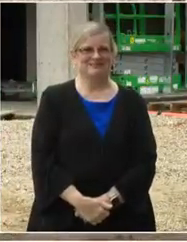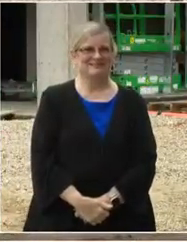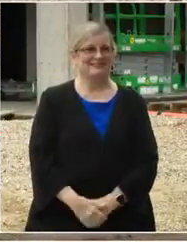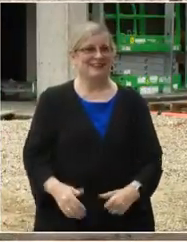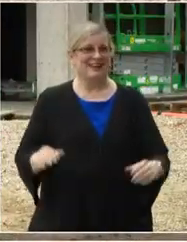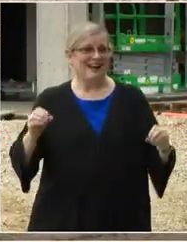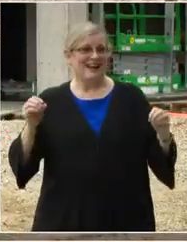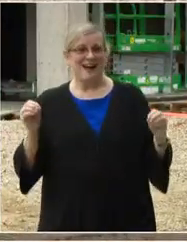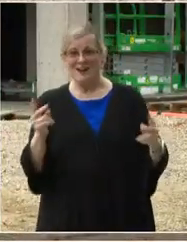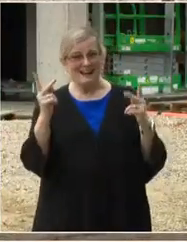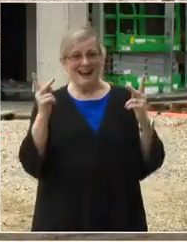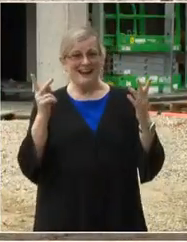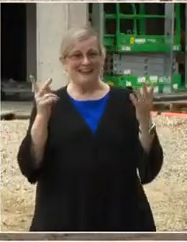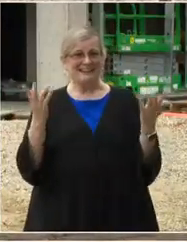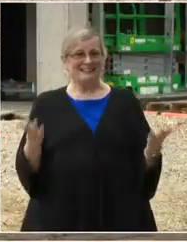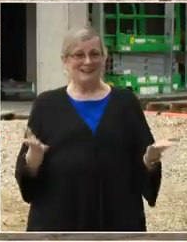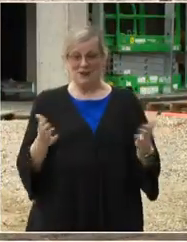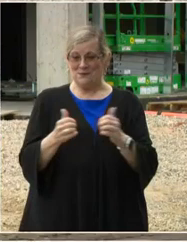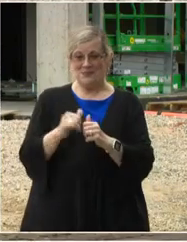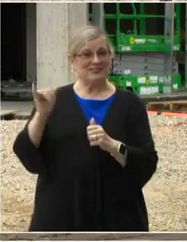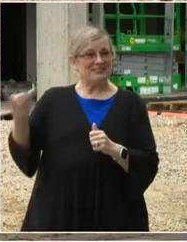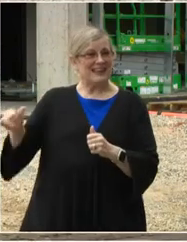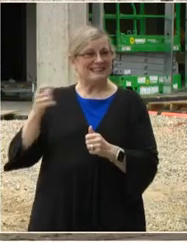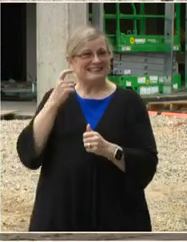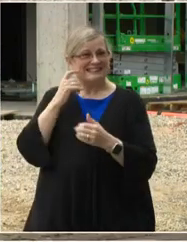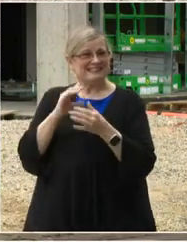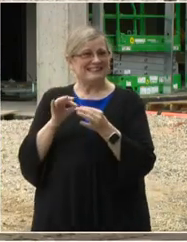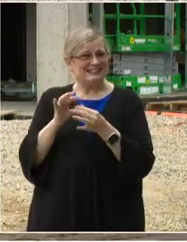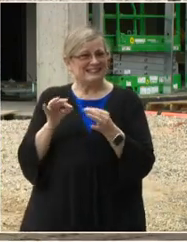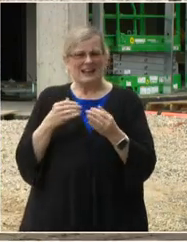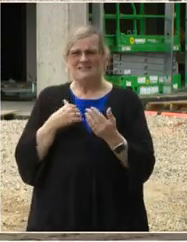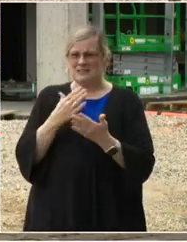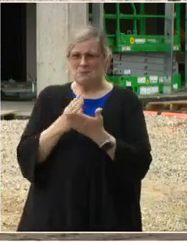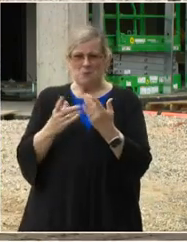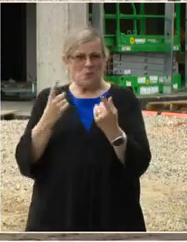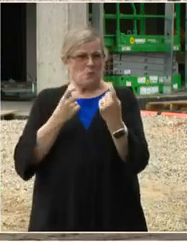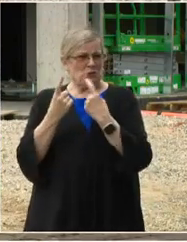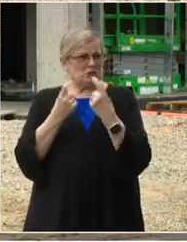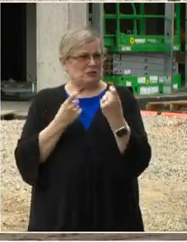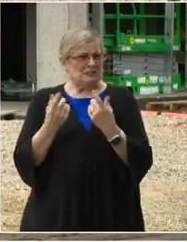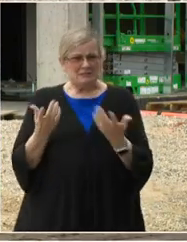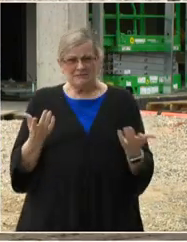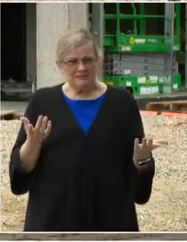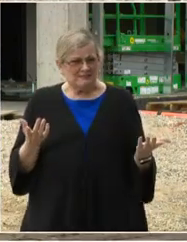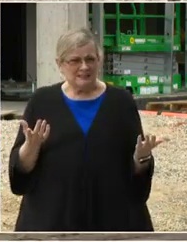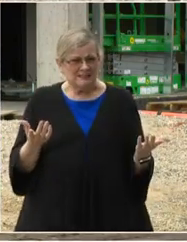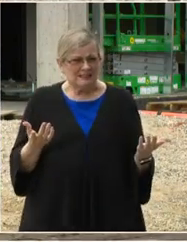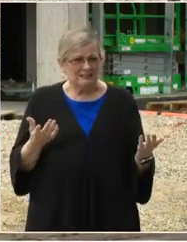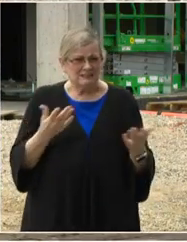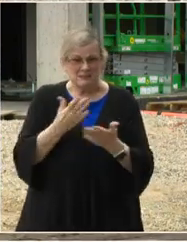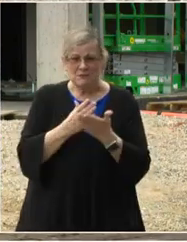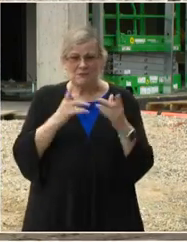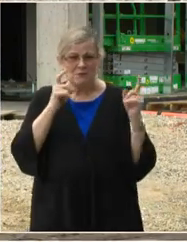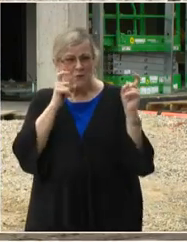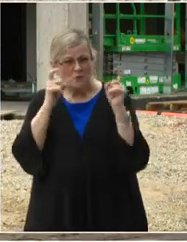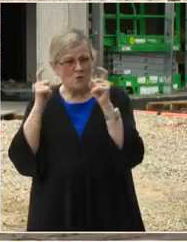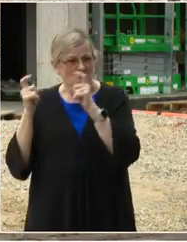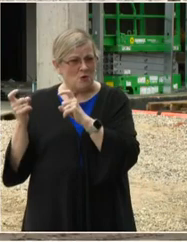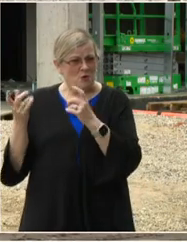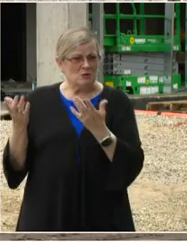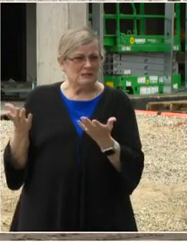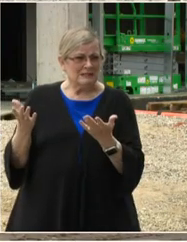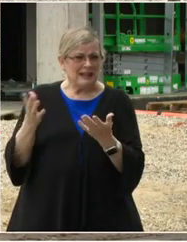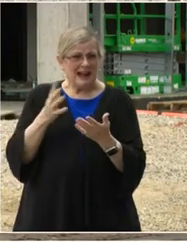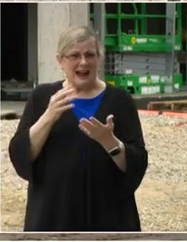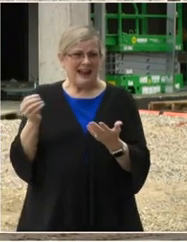Okay, so with that, we'll take some questions. I'll take some press questions, and we'll take some photos, and then we'll